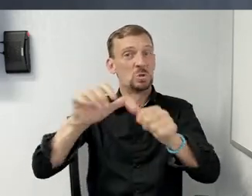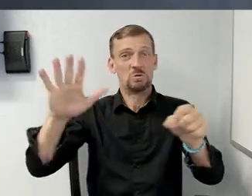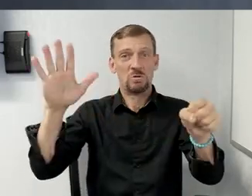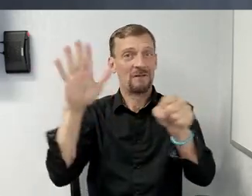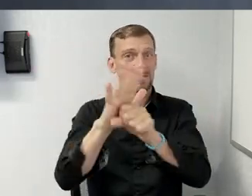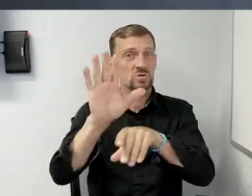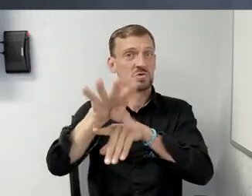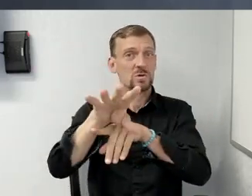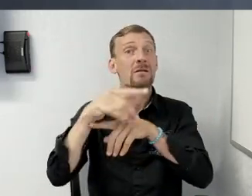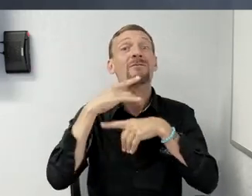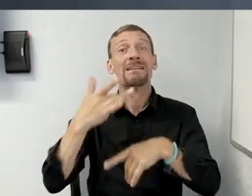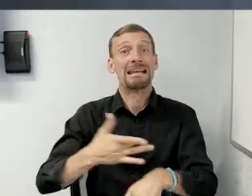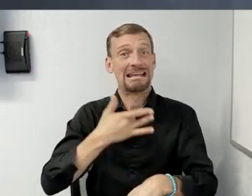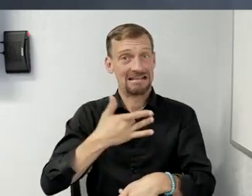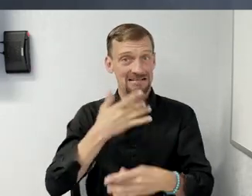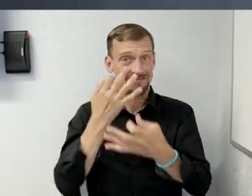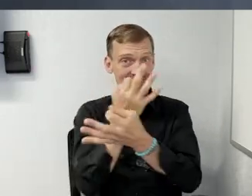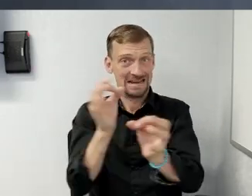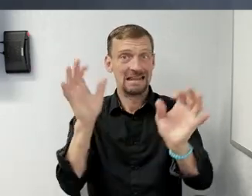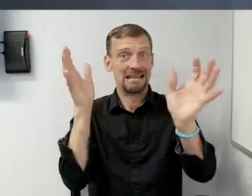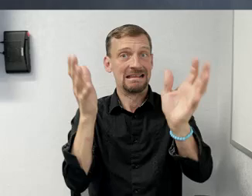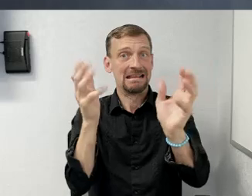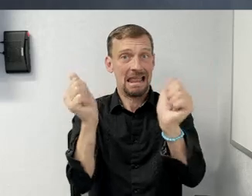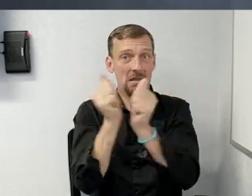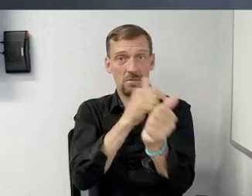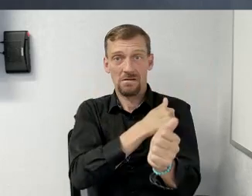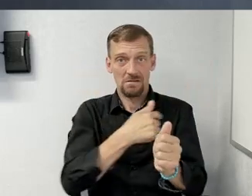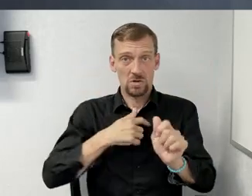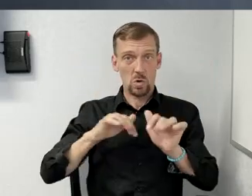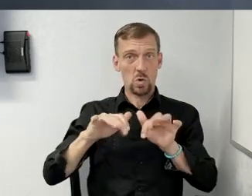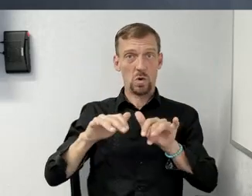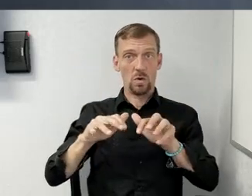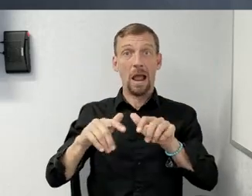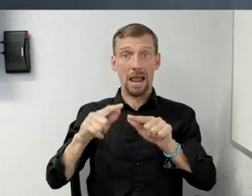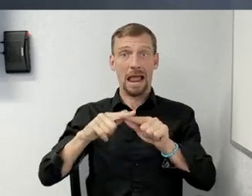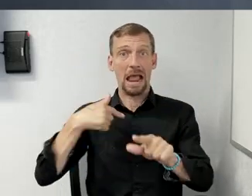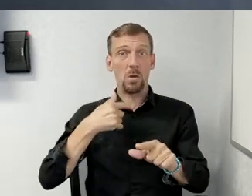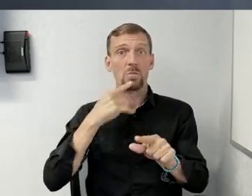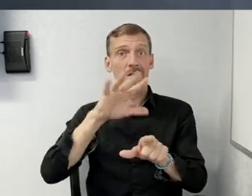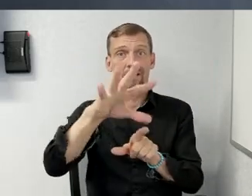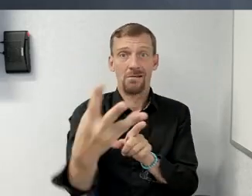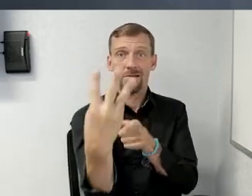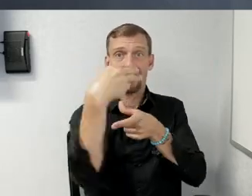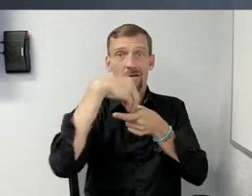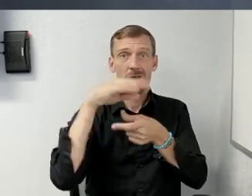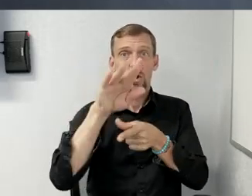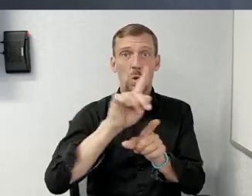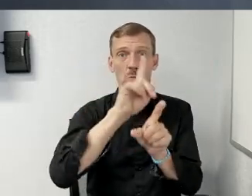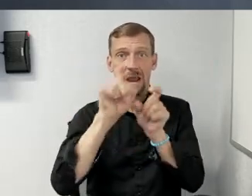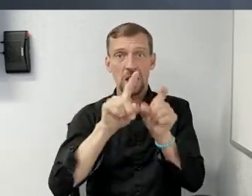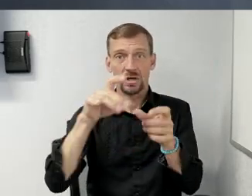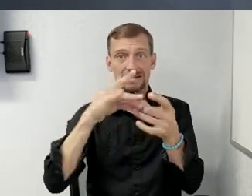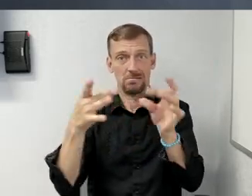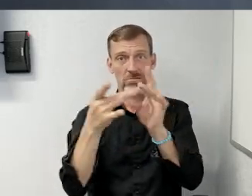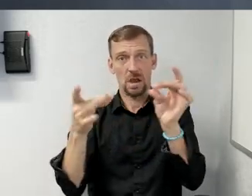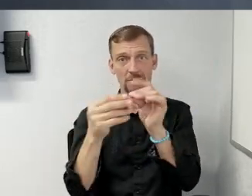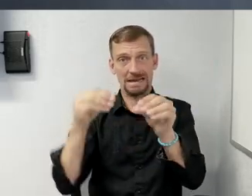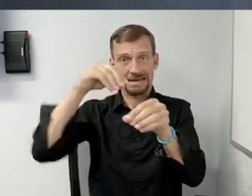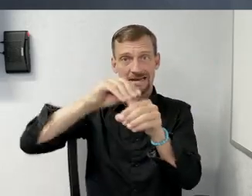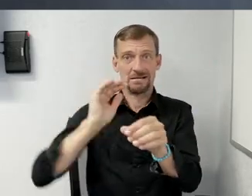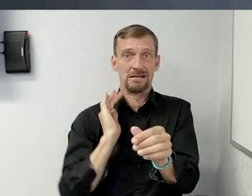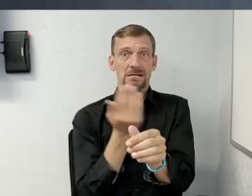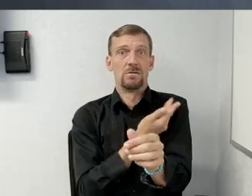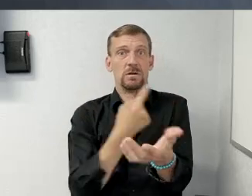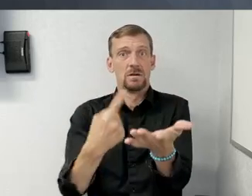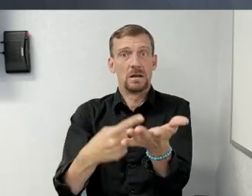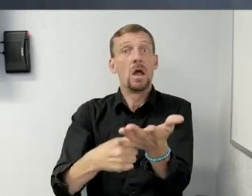meeting, so feel free to chat at us at any time, and I will try to incorporate your comment or your questions into this discussion.